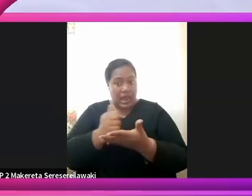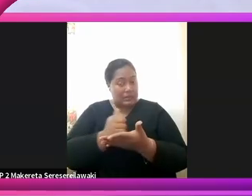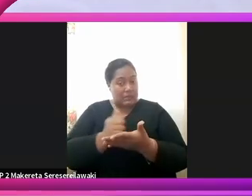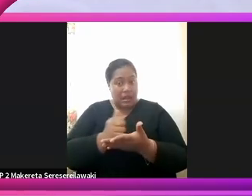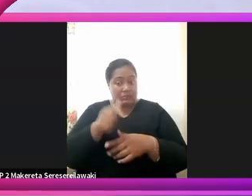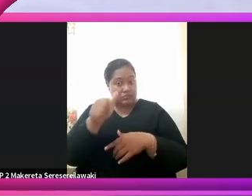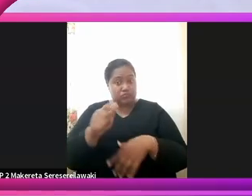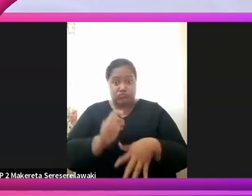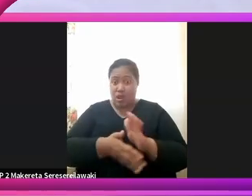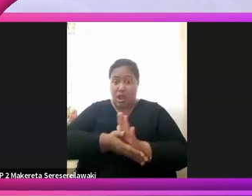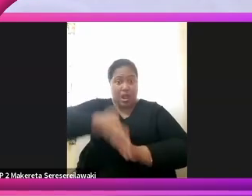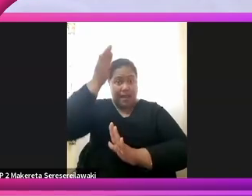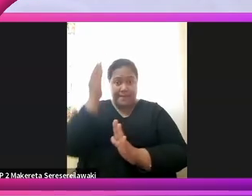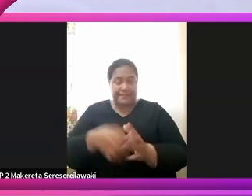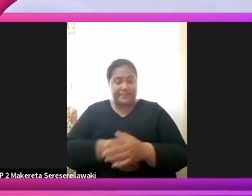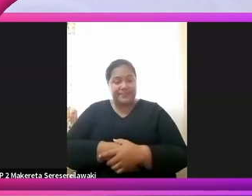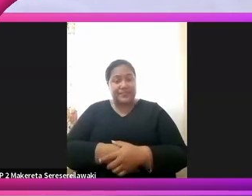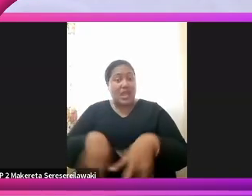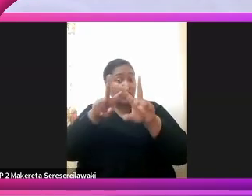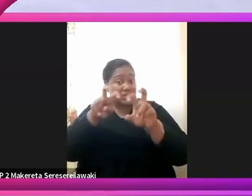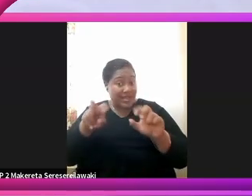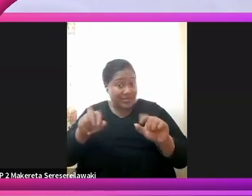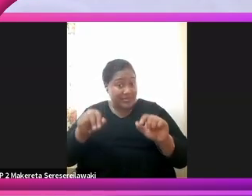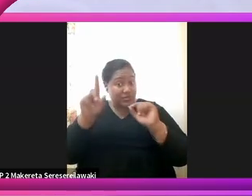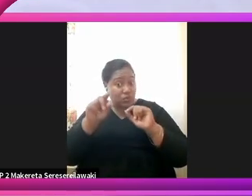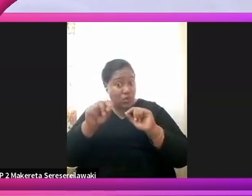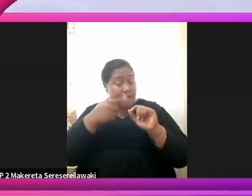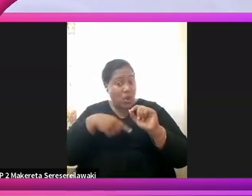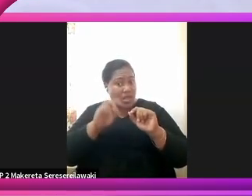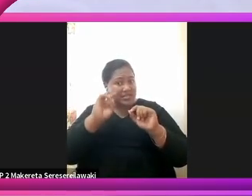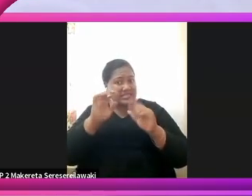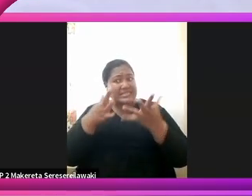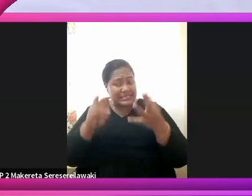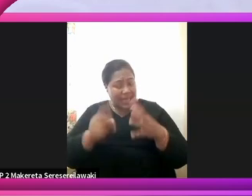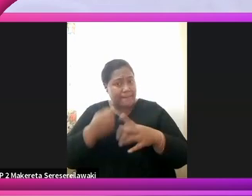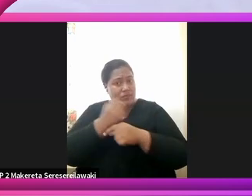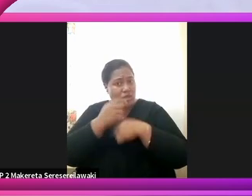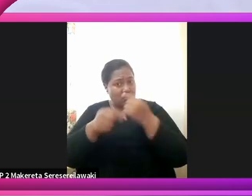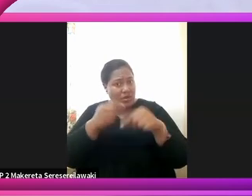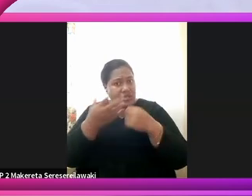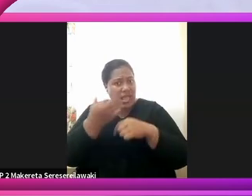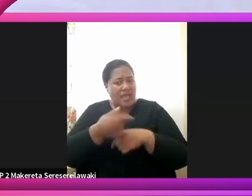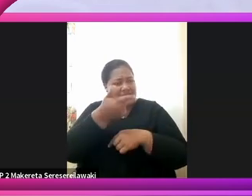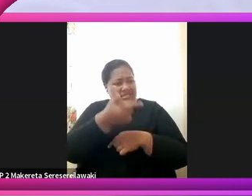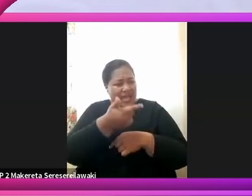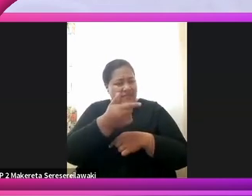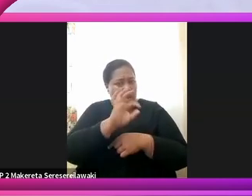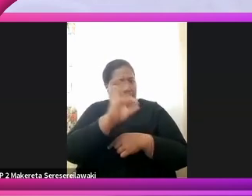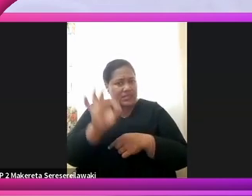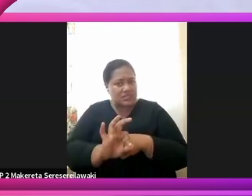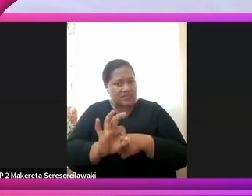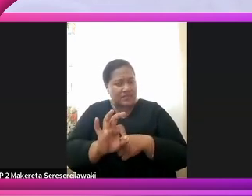one of the highest. The research has been done because second generation surveillance done in the 7 Pacific Island countries,